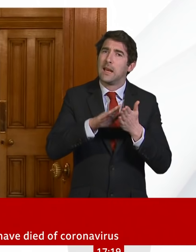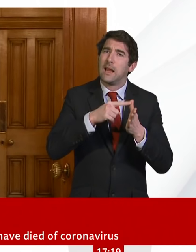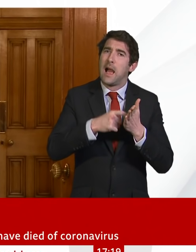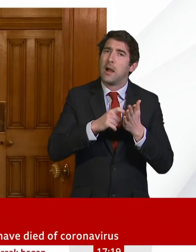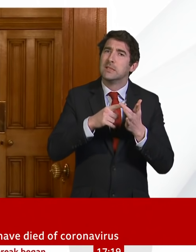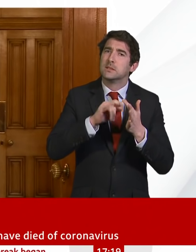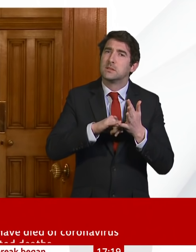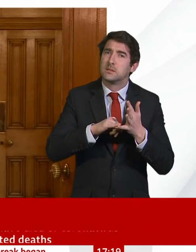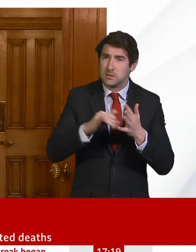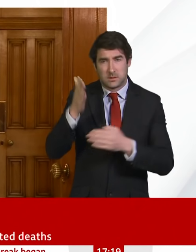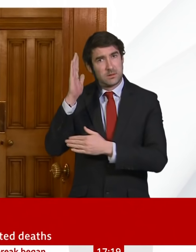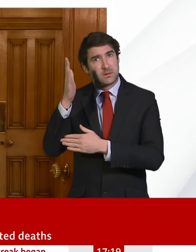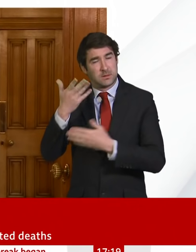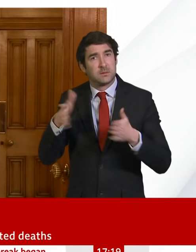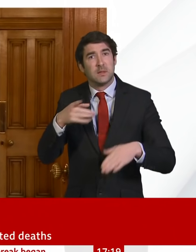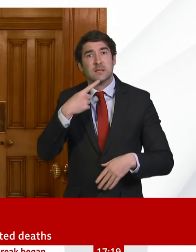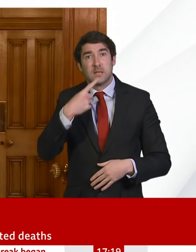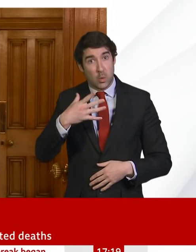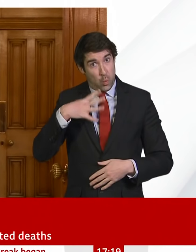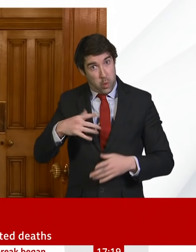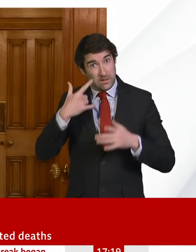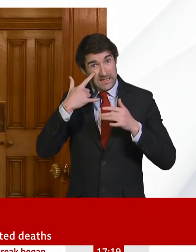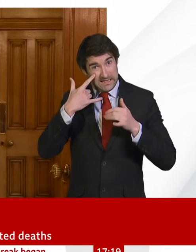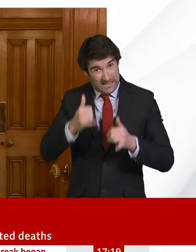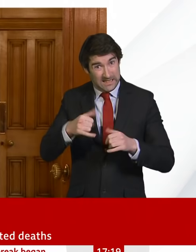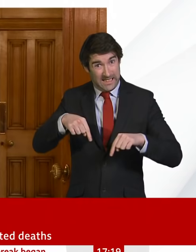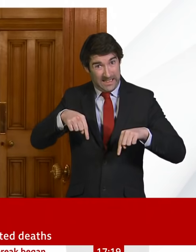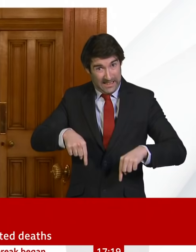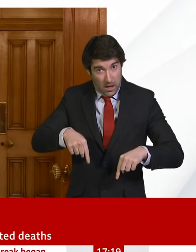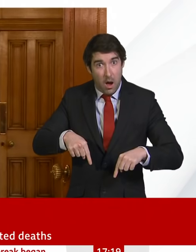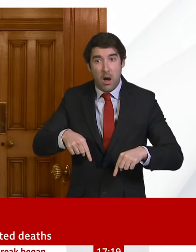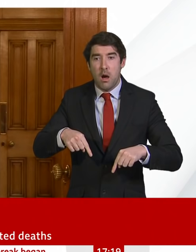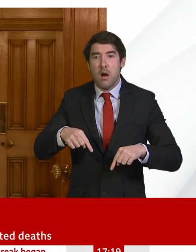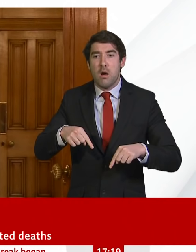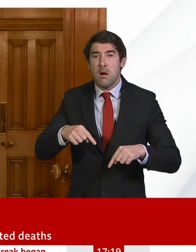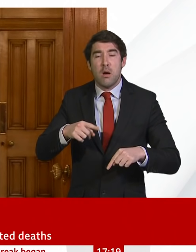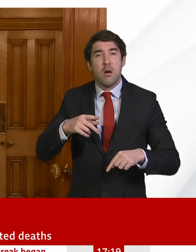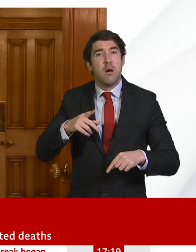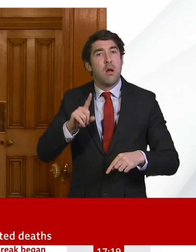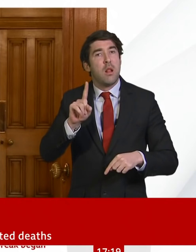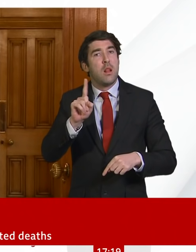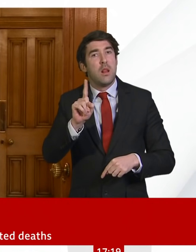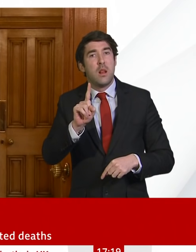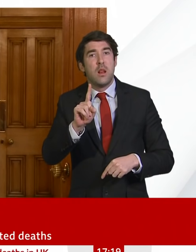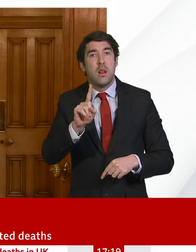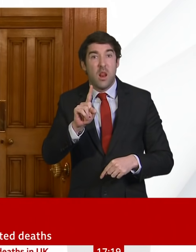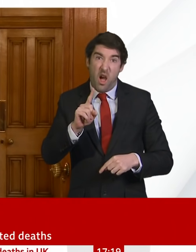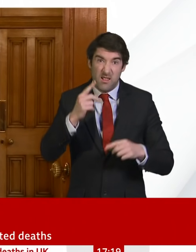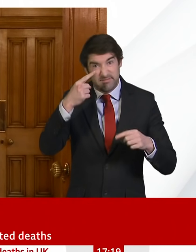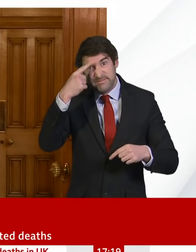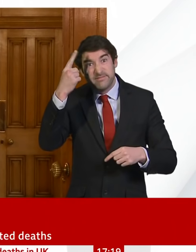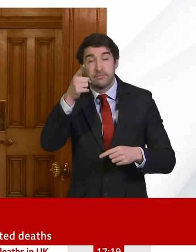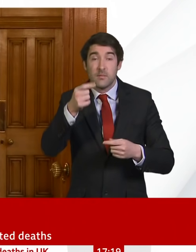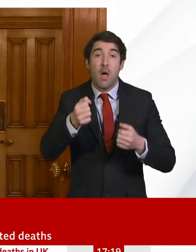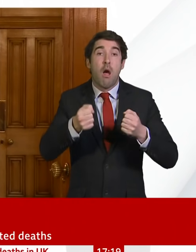testing on a scale which is comparable to building a medical equivalent of a car factory.